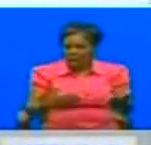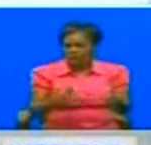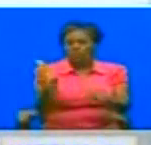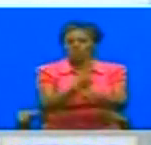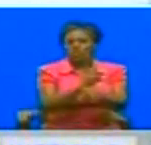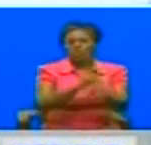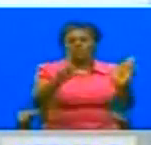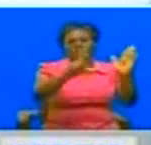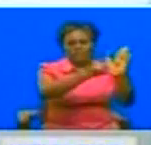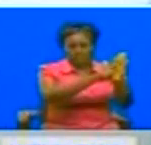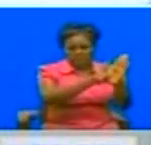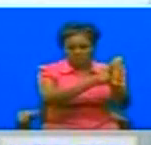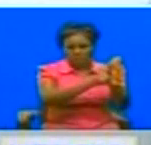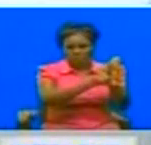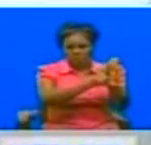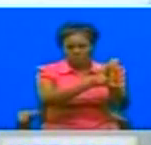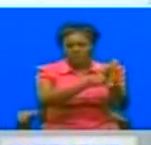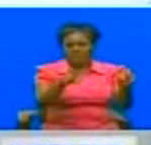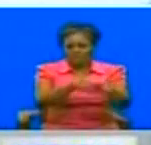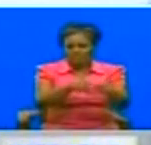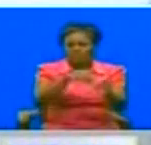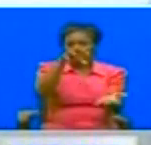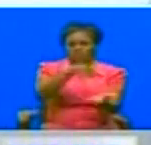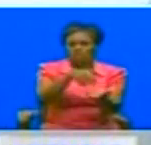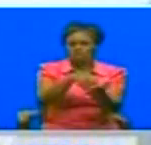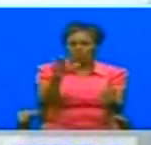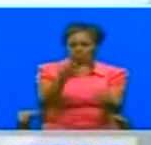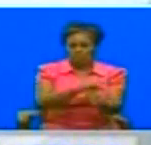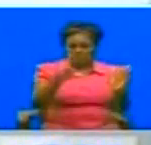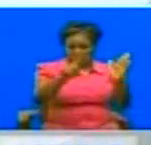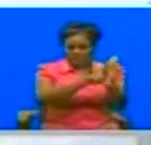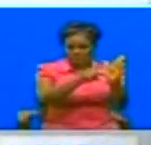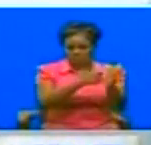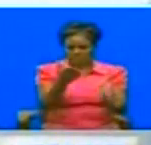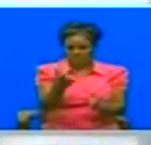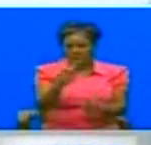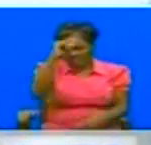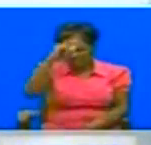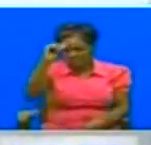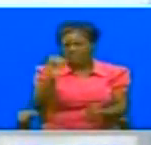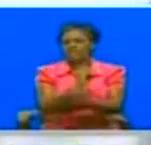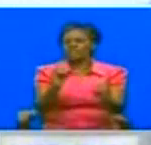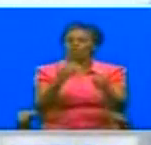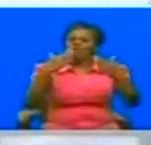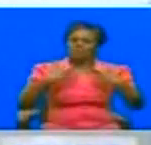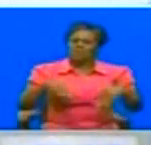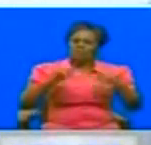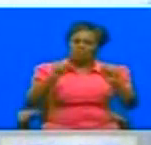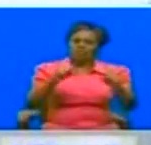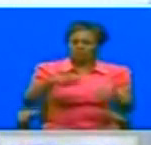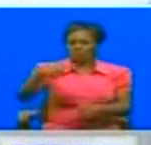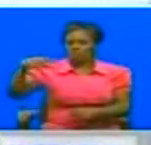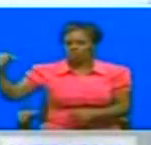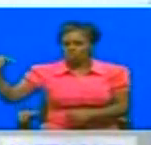legal framework, and again, the whole situation when the legal framework is not respected. Are people able to go to the